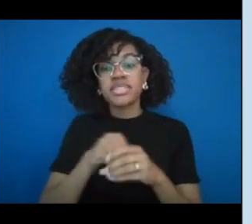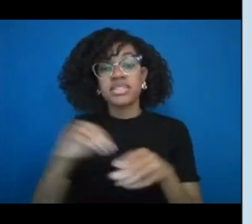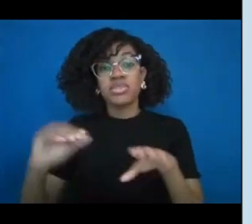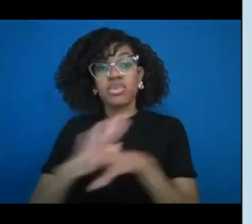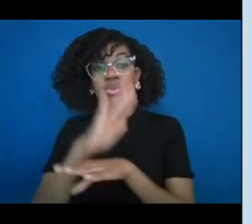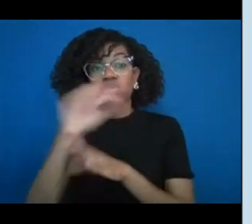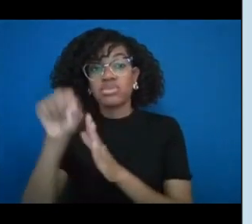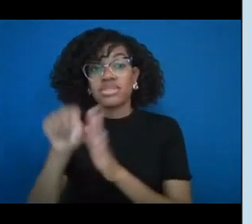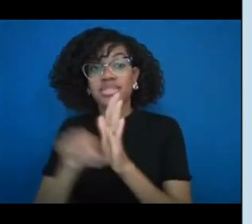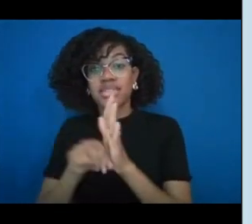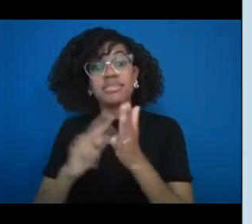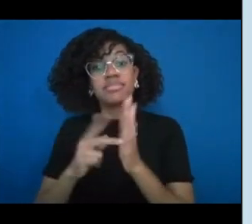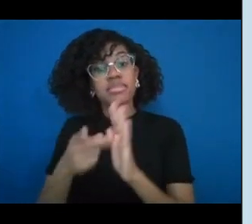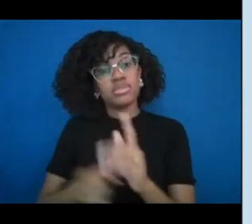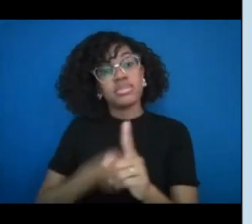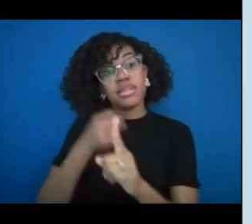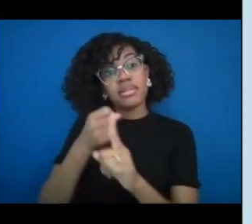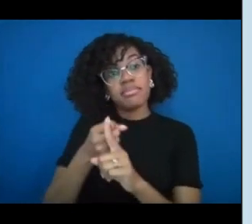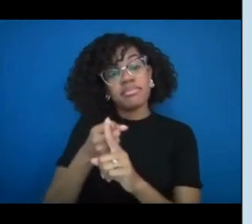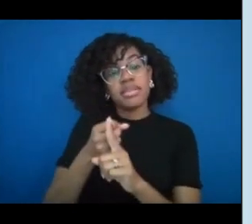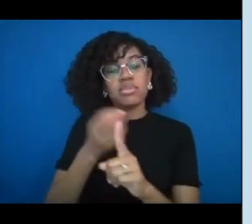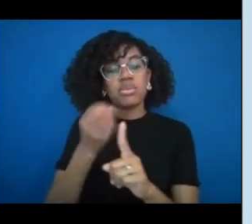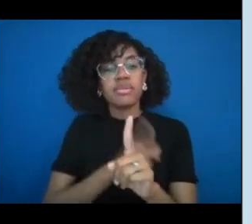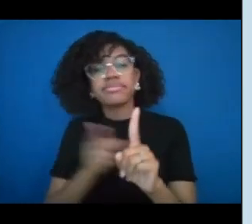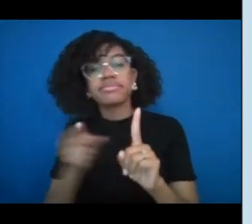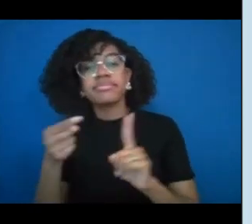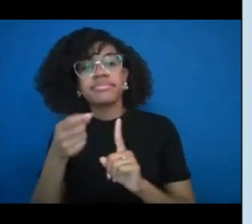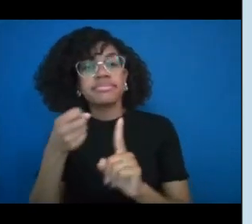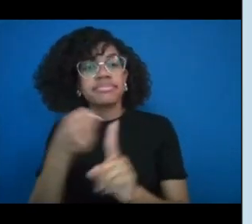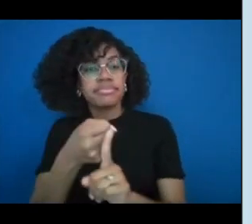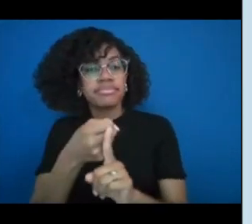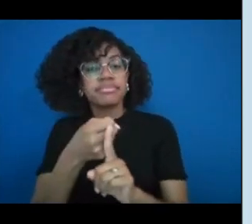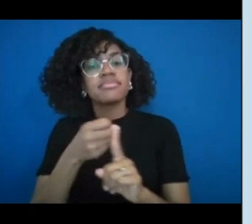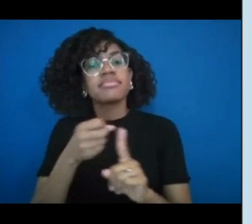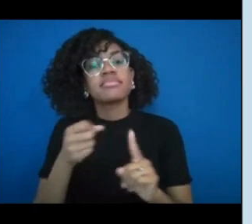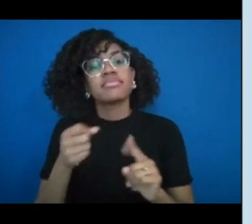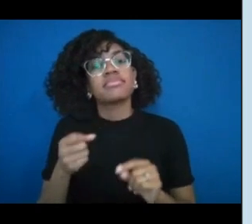either directly or indirectly on all of these, and so